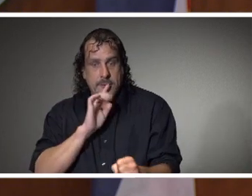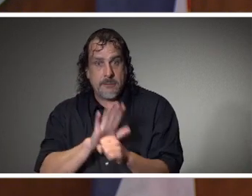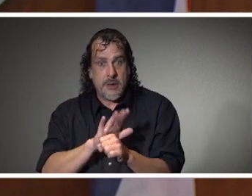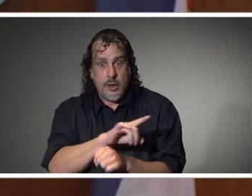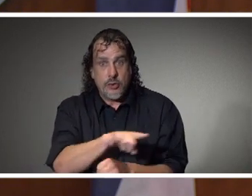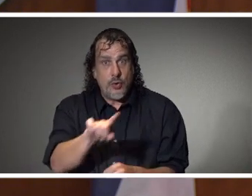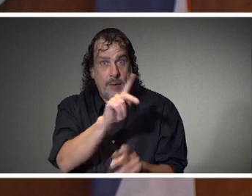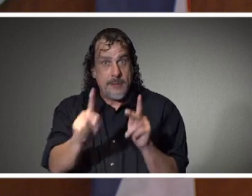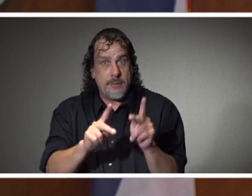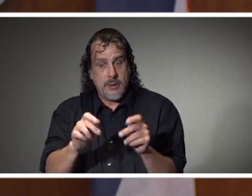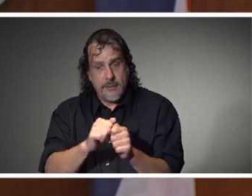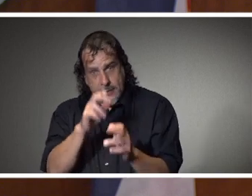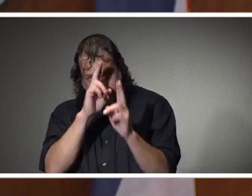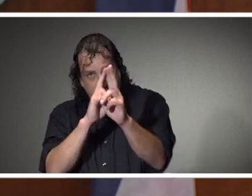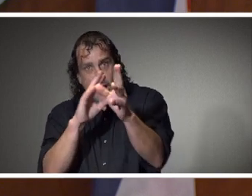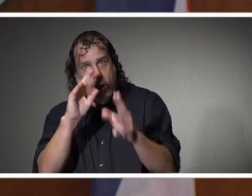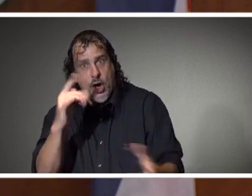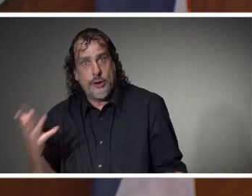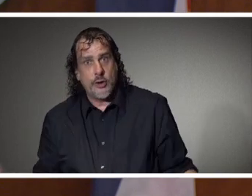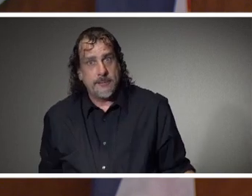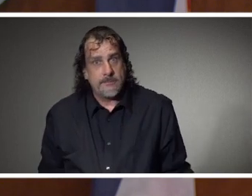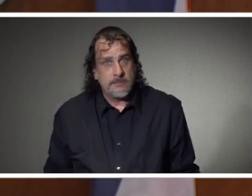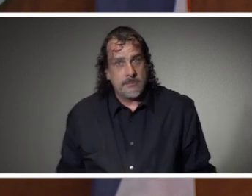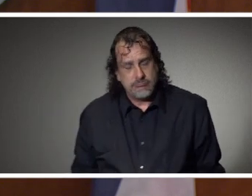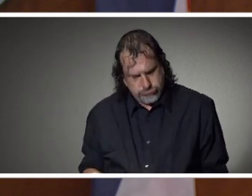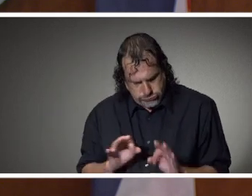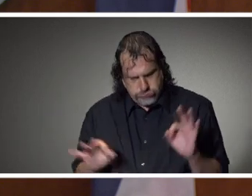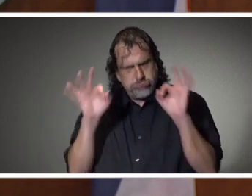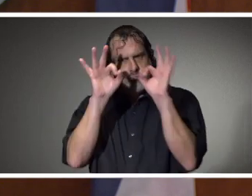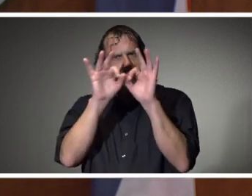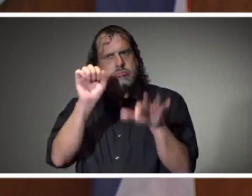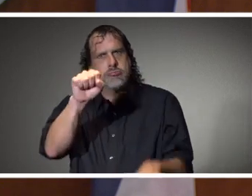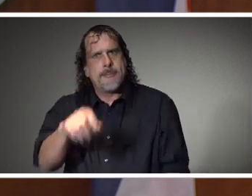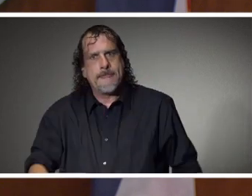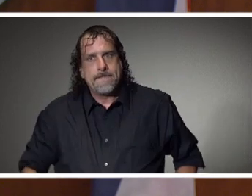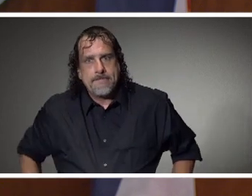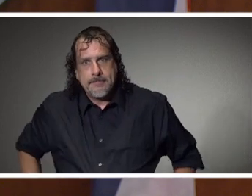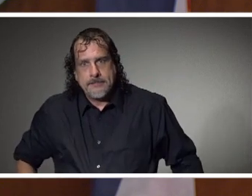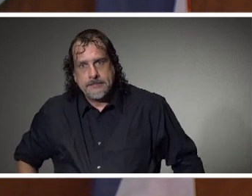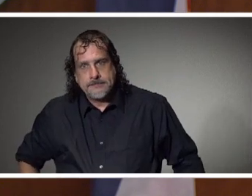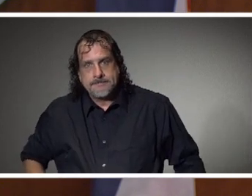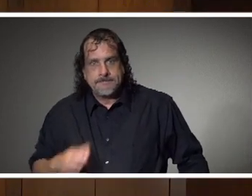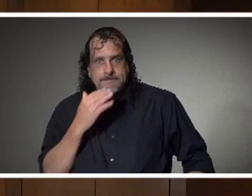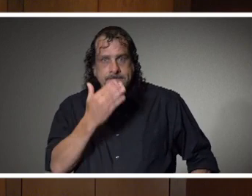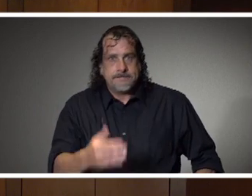people, that they honor those commitments. I think that's incredibly important. Thank you.